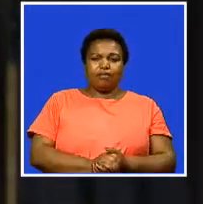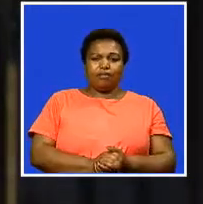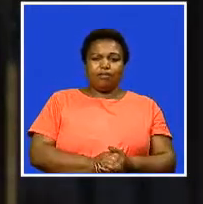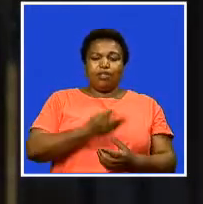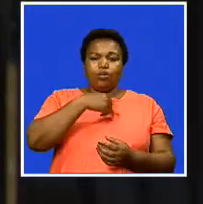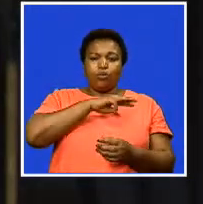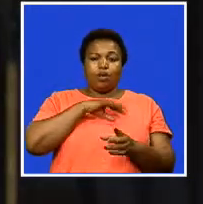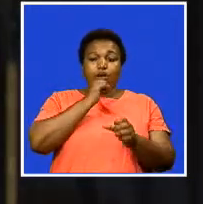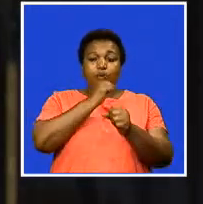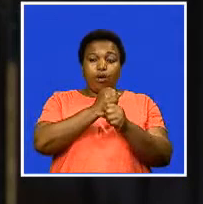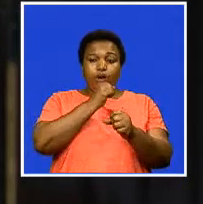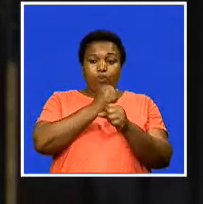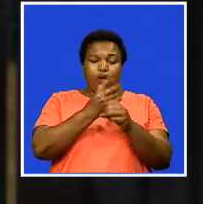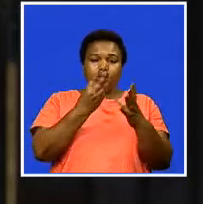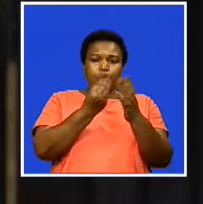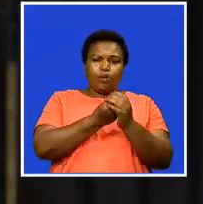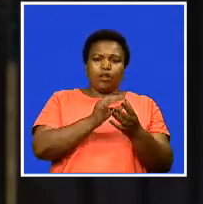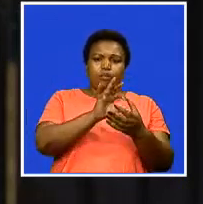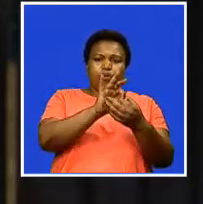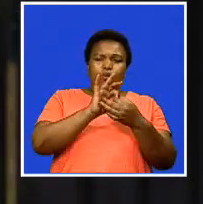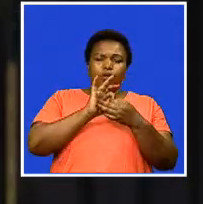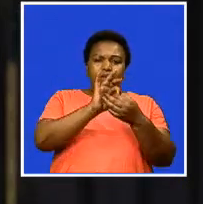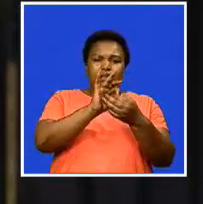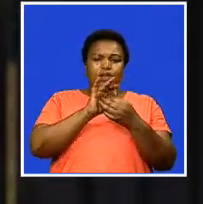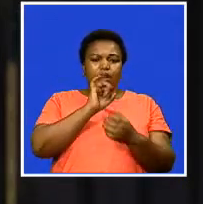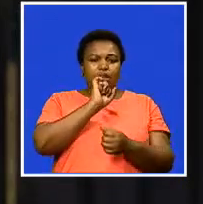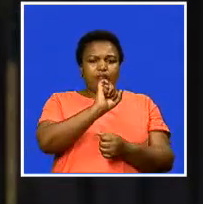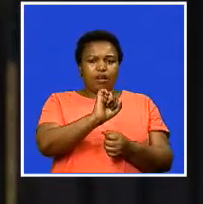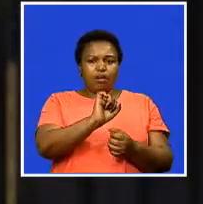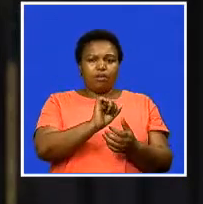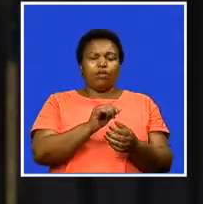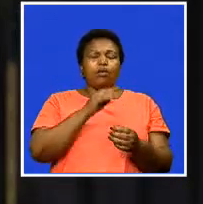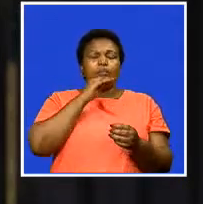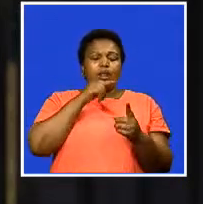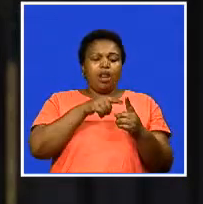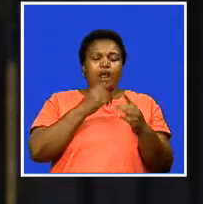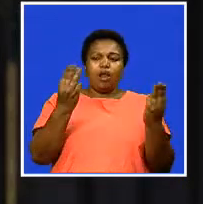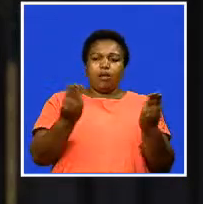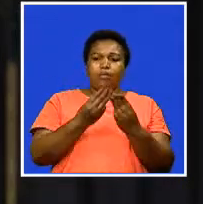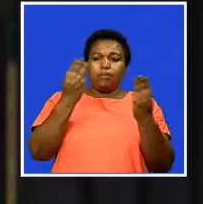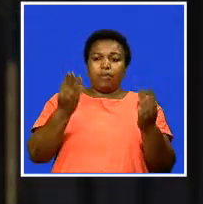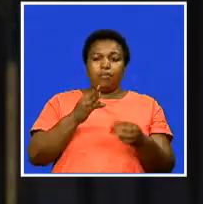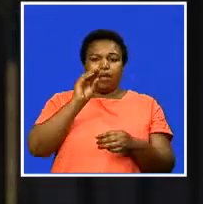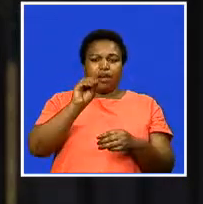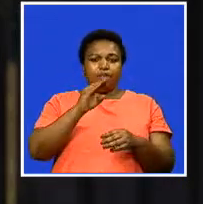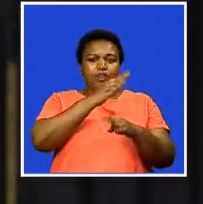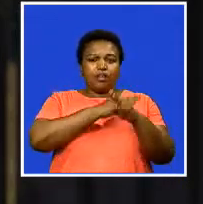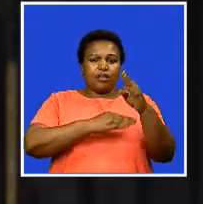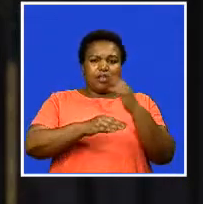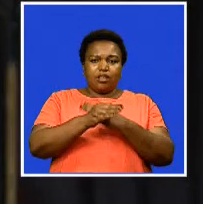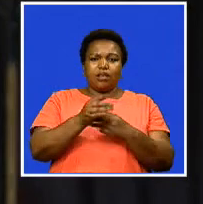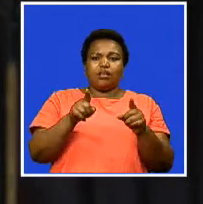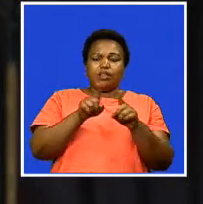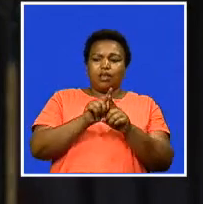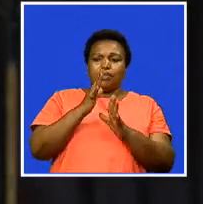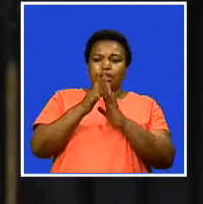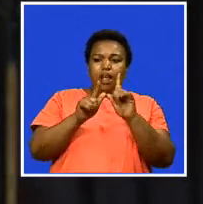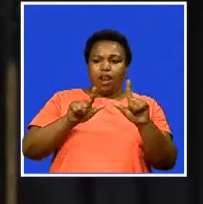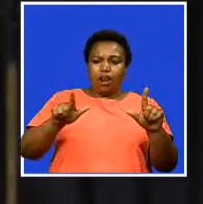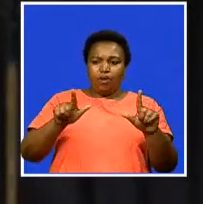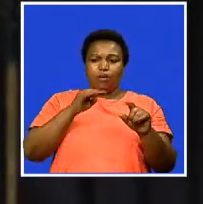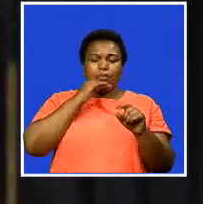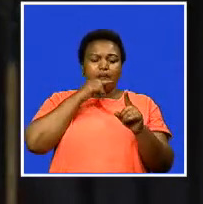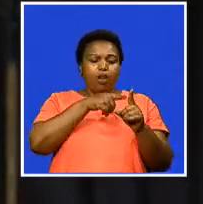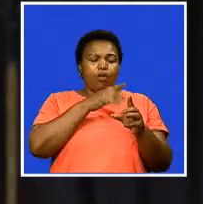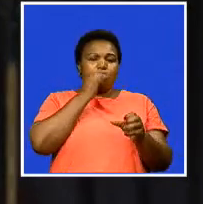Sisebenzisana ke lethi hlangano tabo labaphila nekukhubateka kanye nabo belwimi lesandla kwekuthi lo